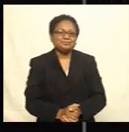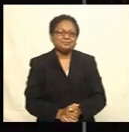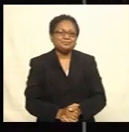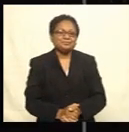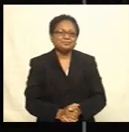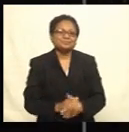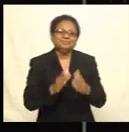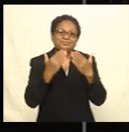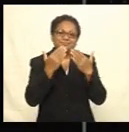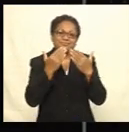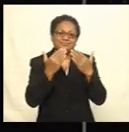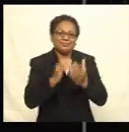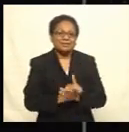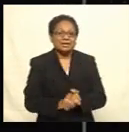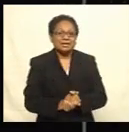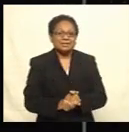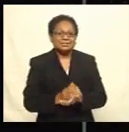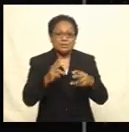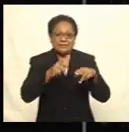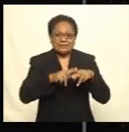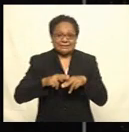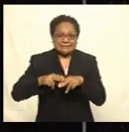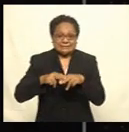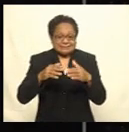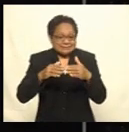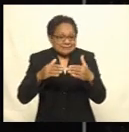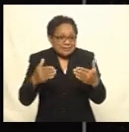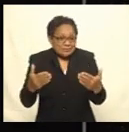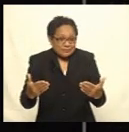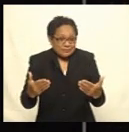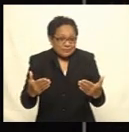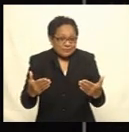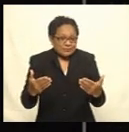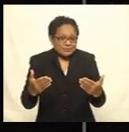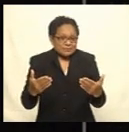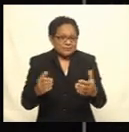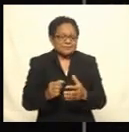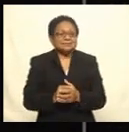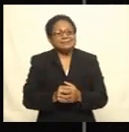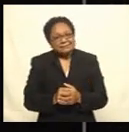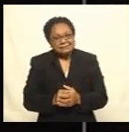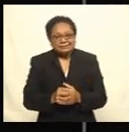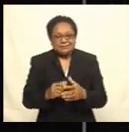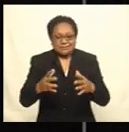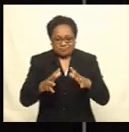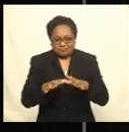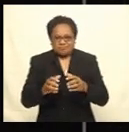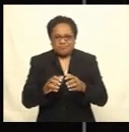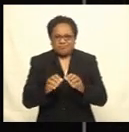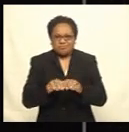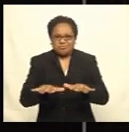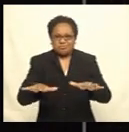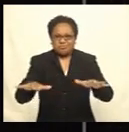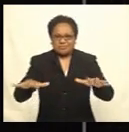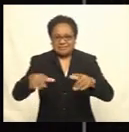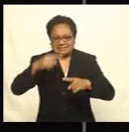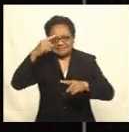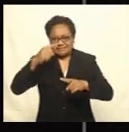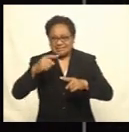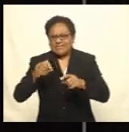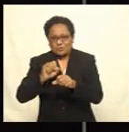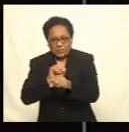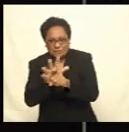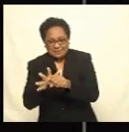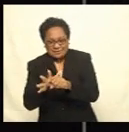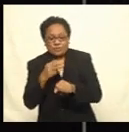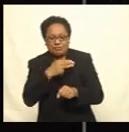Vinaka Kritika, Fiji is at the early stages of experiencing a hike in positive case numbers. This was determined by the